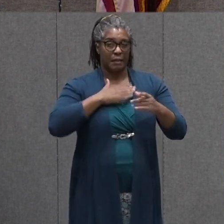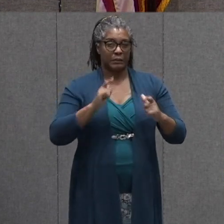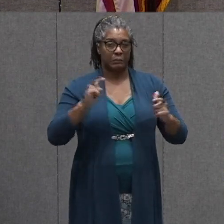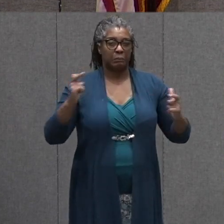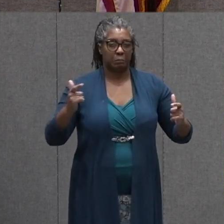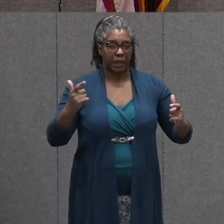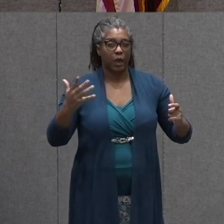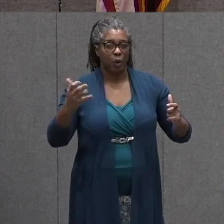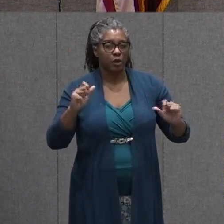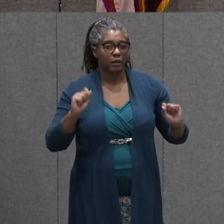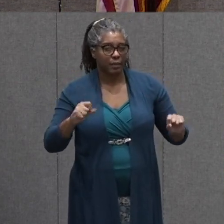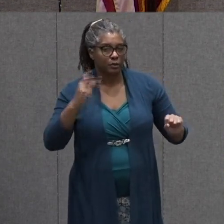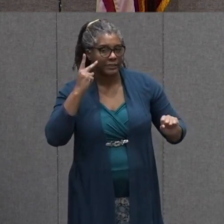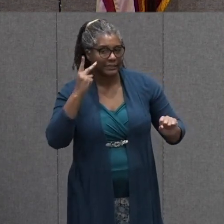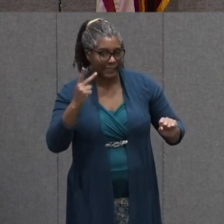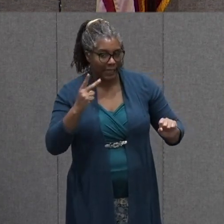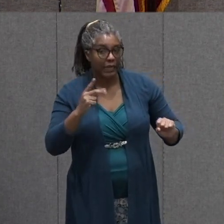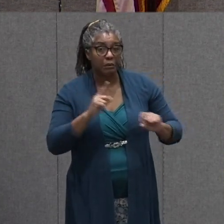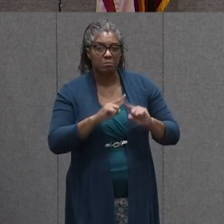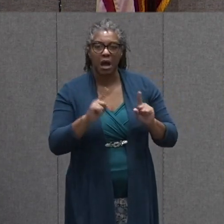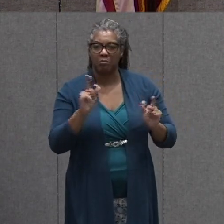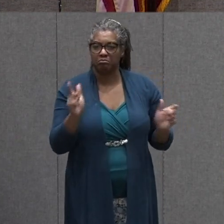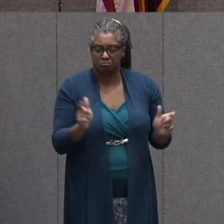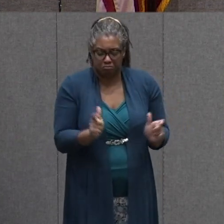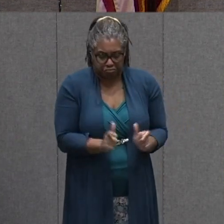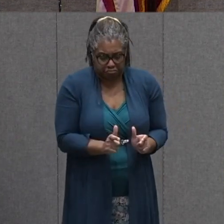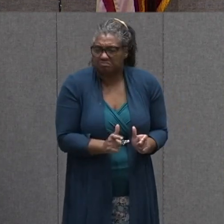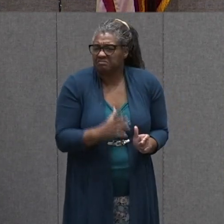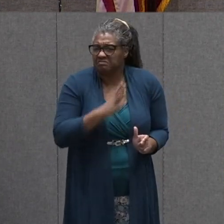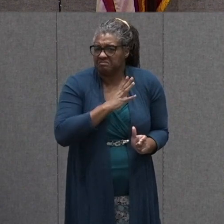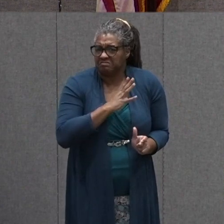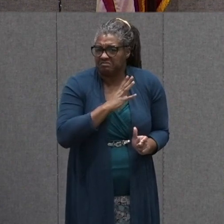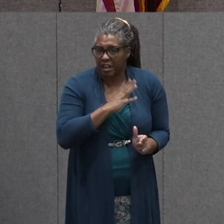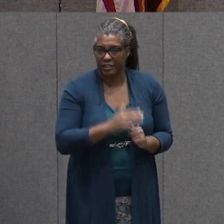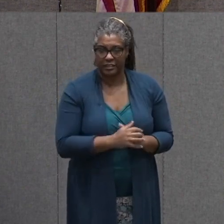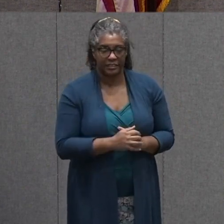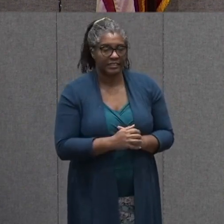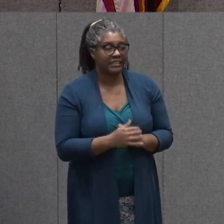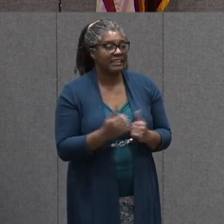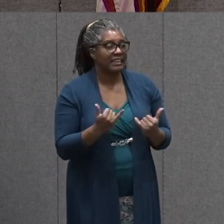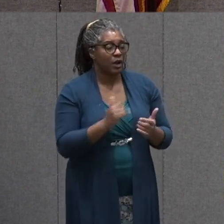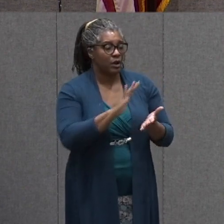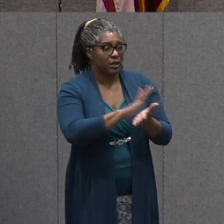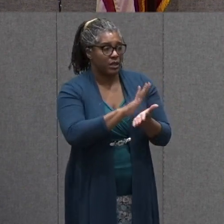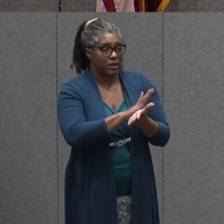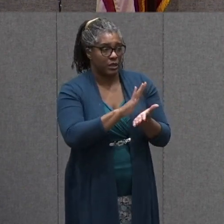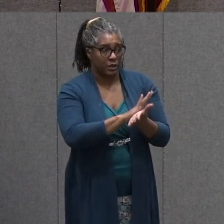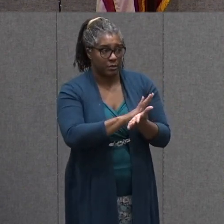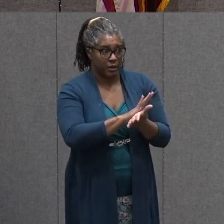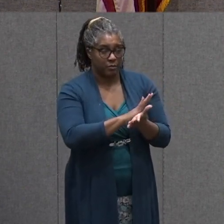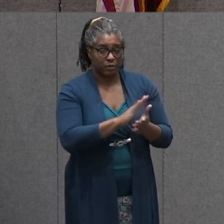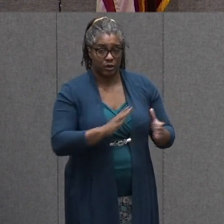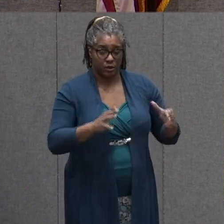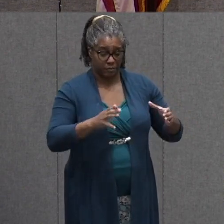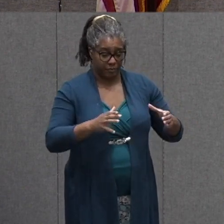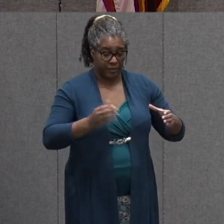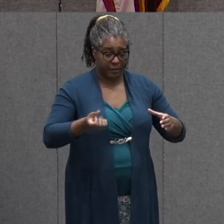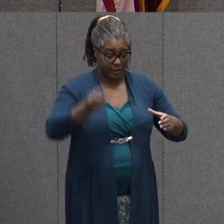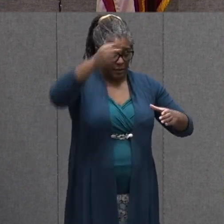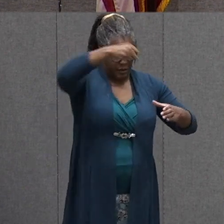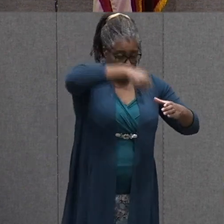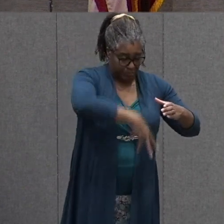What are your favorite things about that time of year? Is it dressing up in your costume? Is it jumping into piles